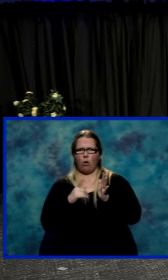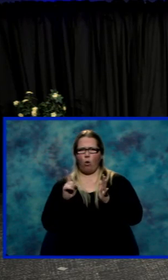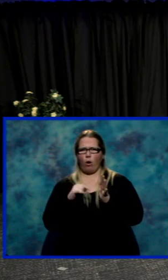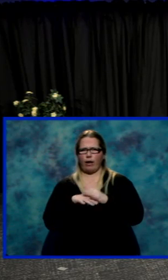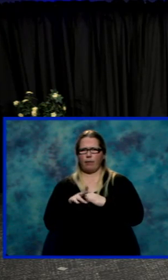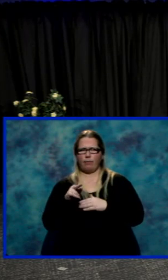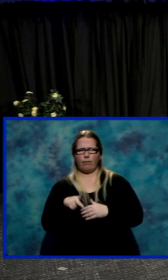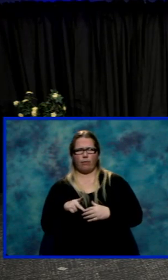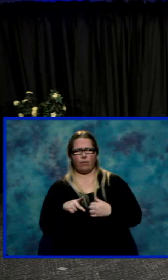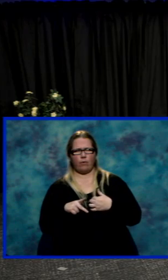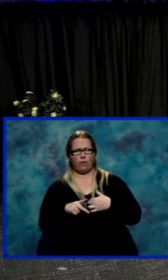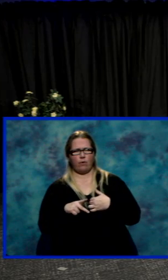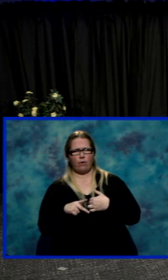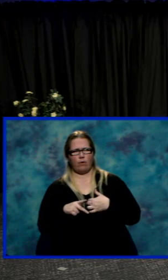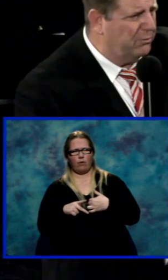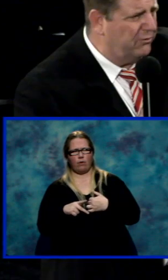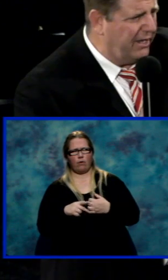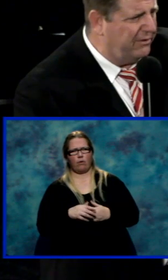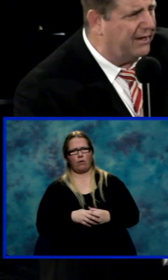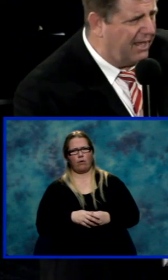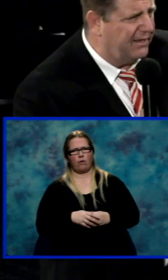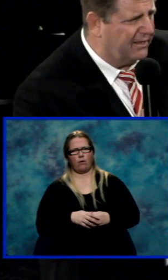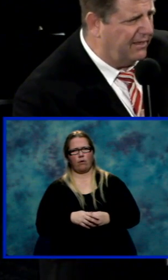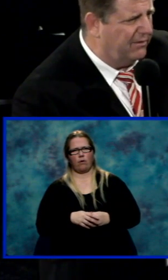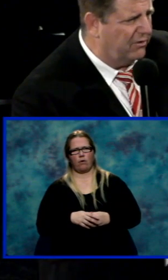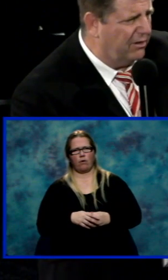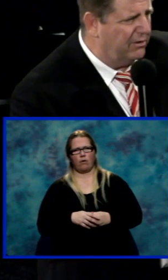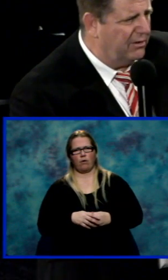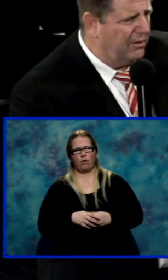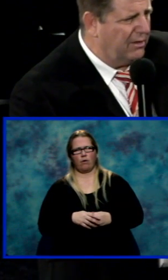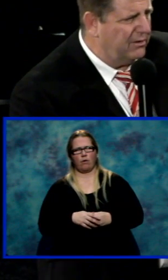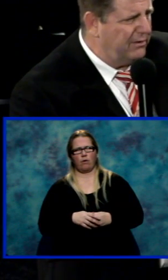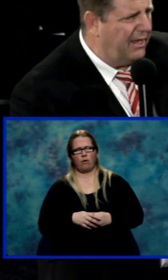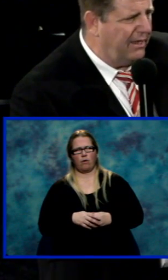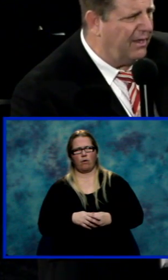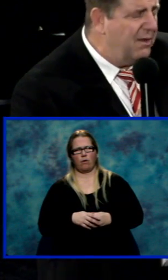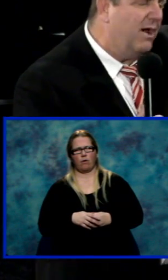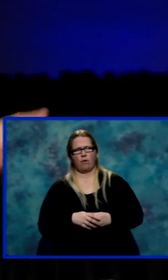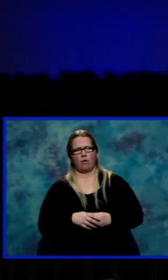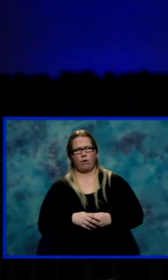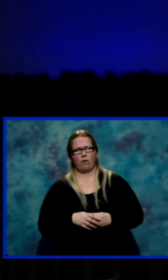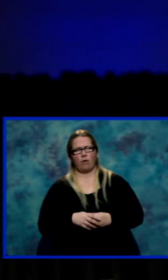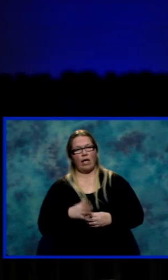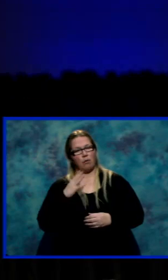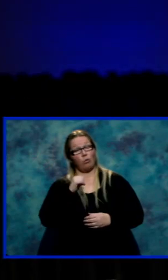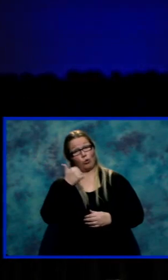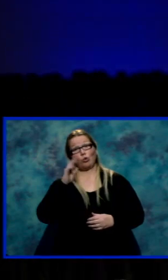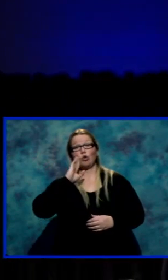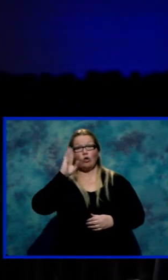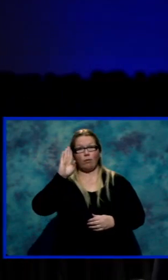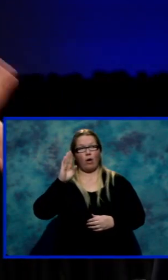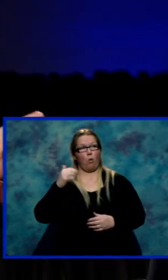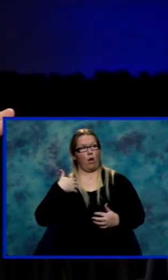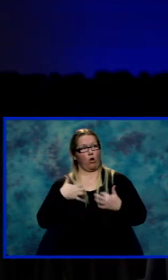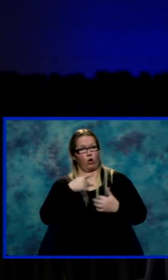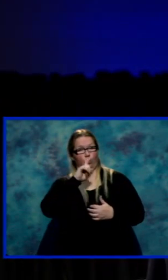No, it was the one in West. Livingston one of the Pratt Church, boys yeah. was there dedicating a kid, so. Oh, yeah. Yeah. Right. Anyway, it was a good sermon, and we're looking forward to